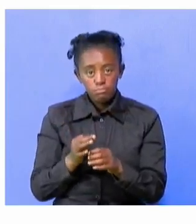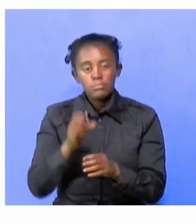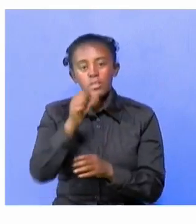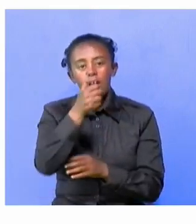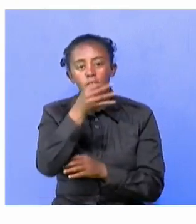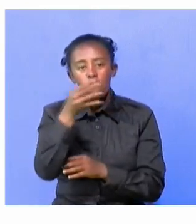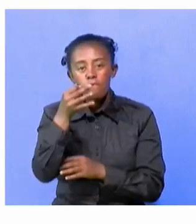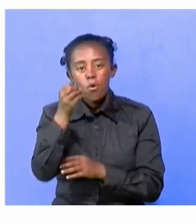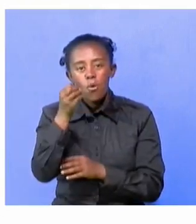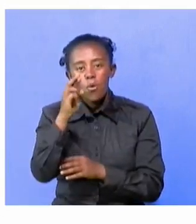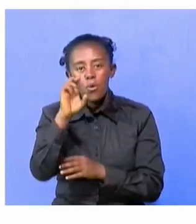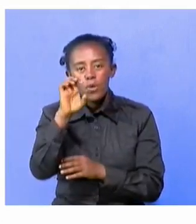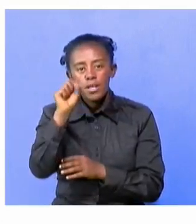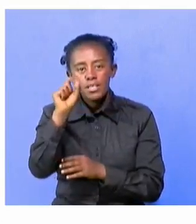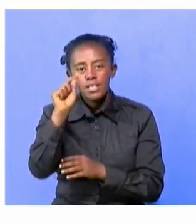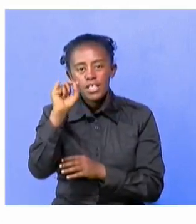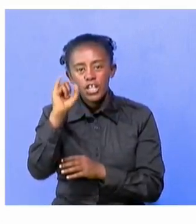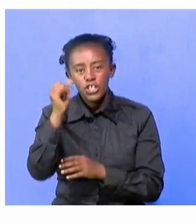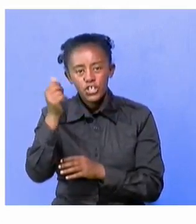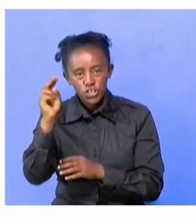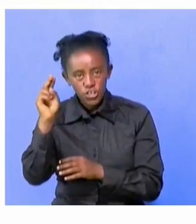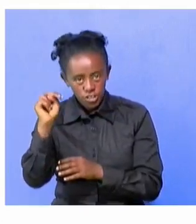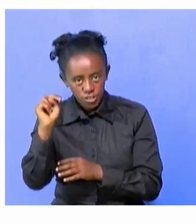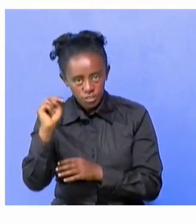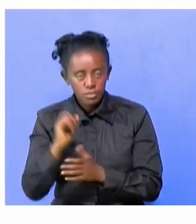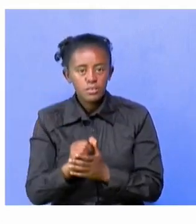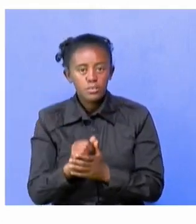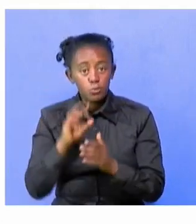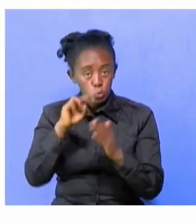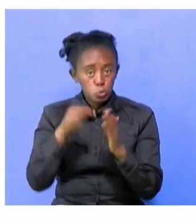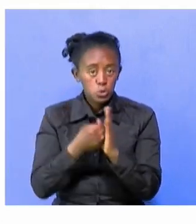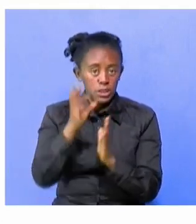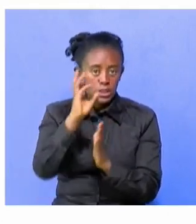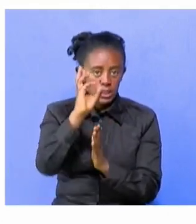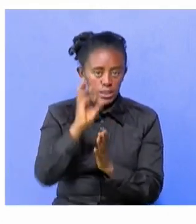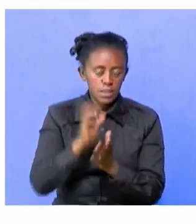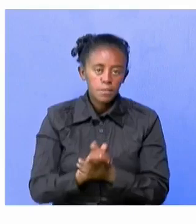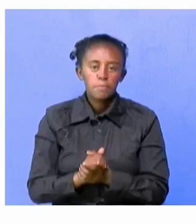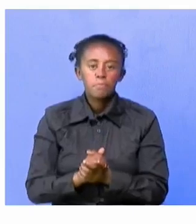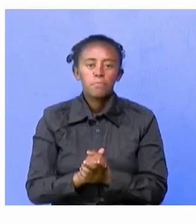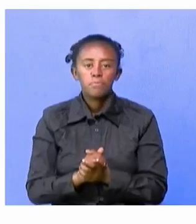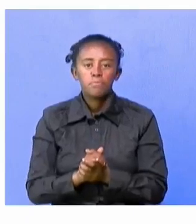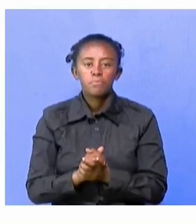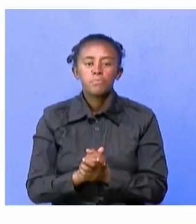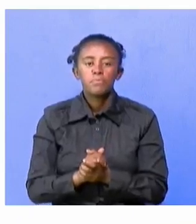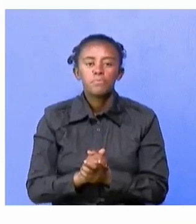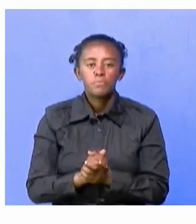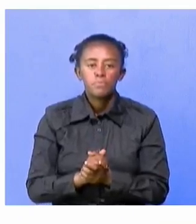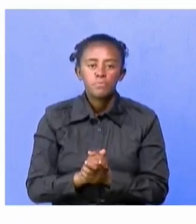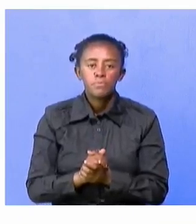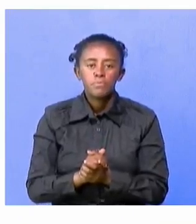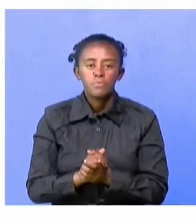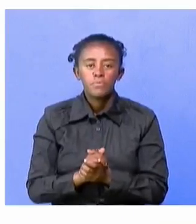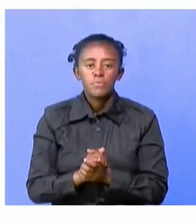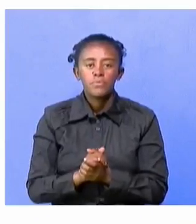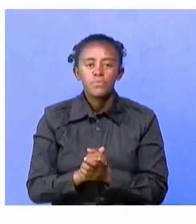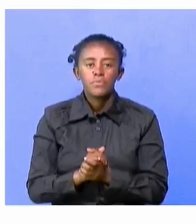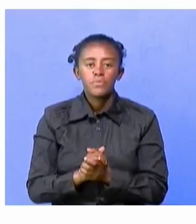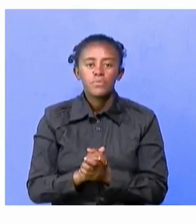Afforestation. This is Unit 6. The language part that is